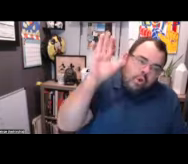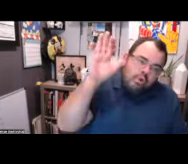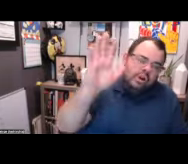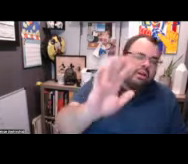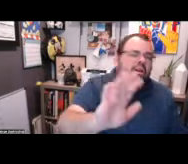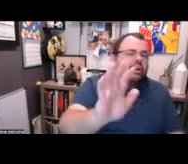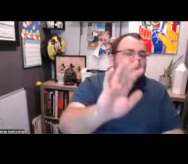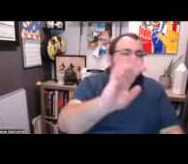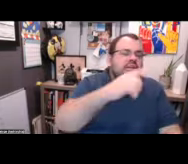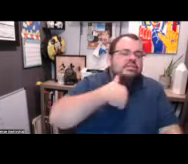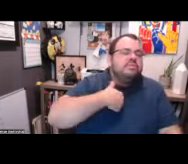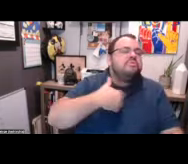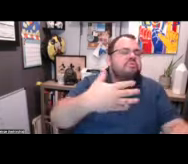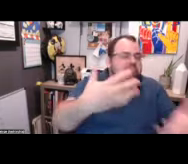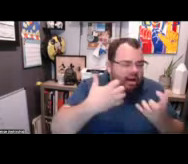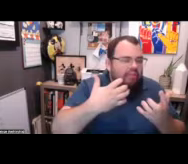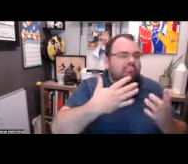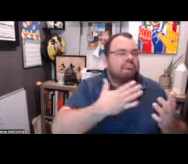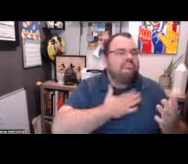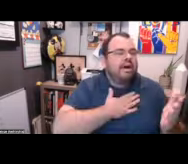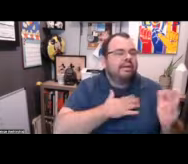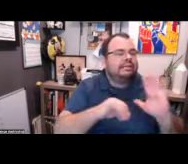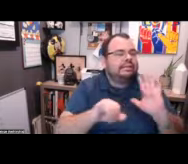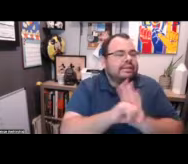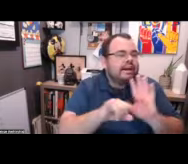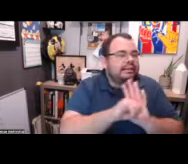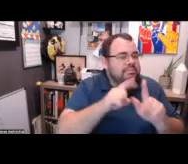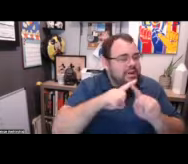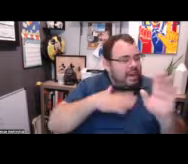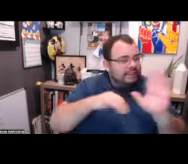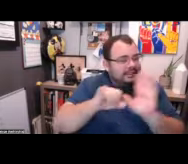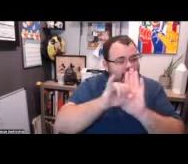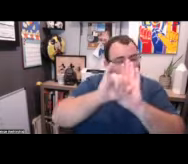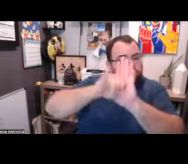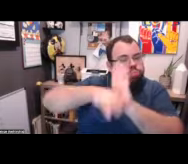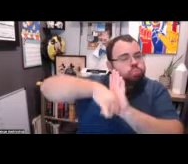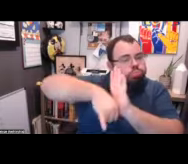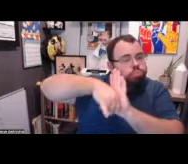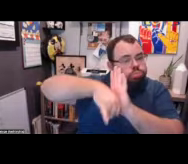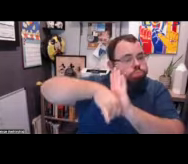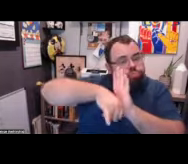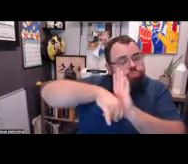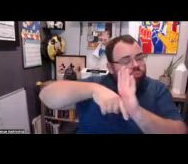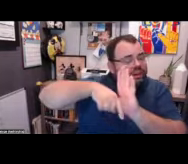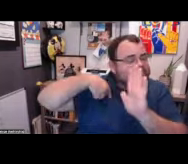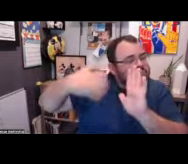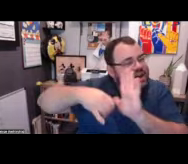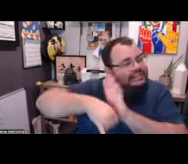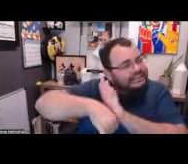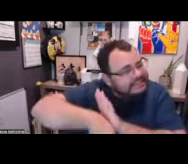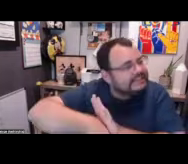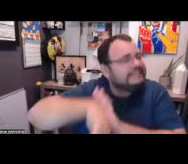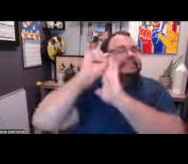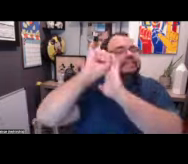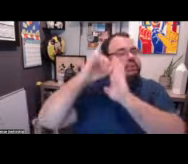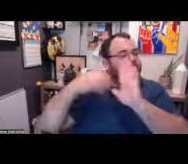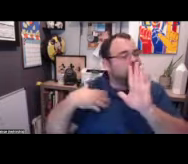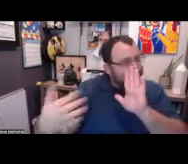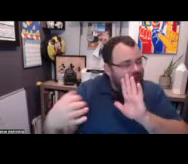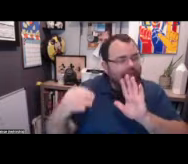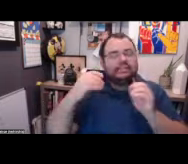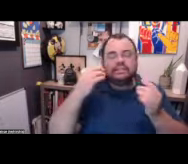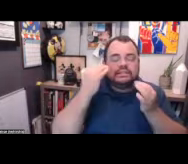language. I was just speaking all day. It's like, no, no, no, no. I want to get back to my identity. My identity was failing.